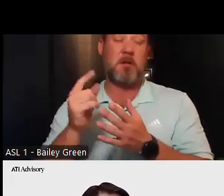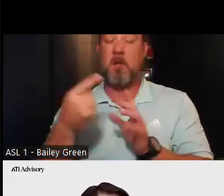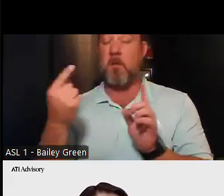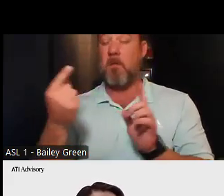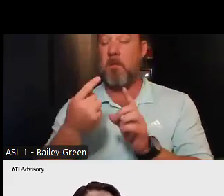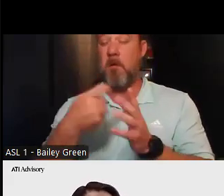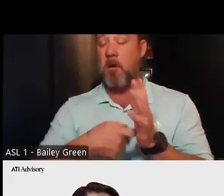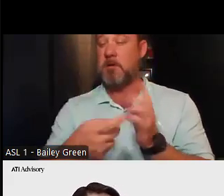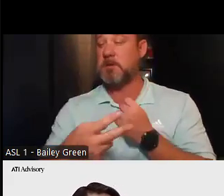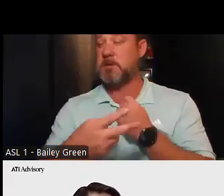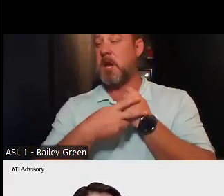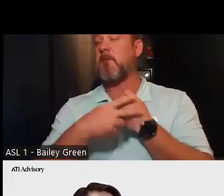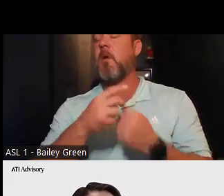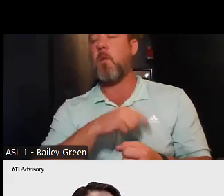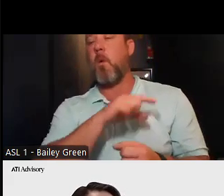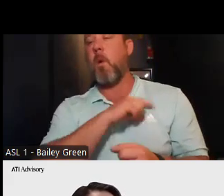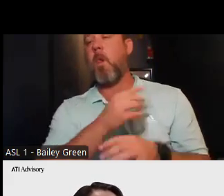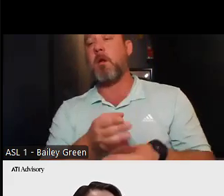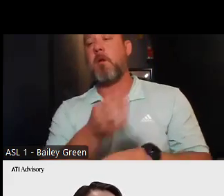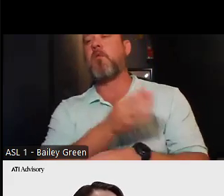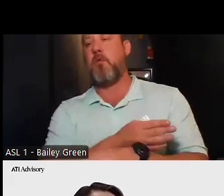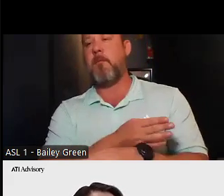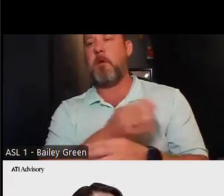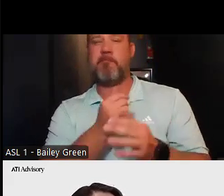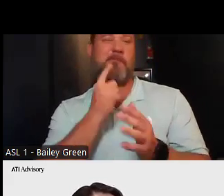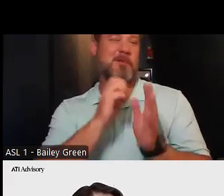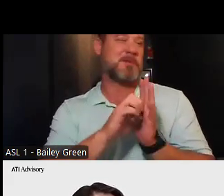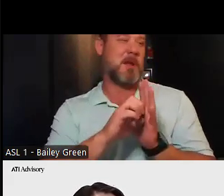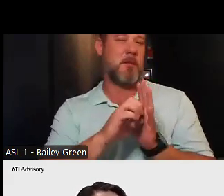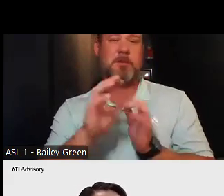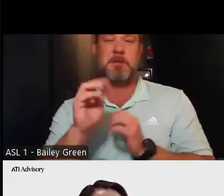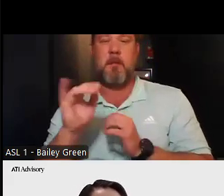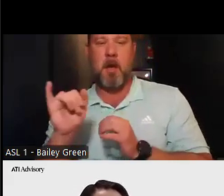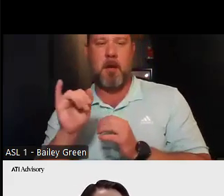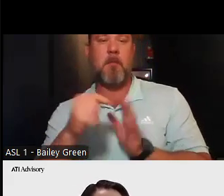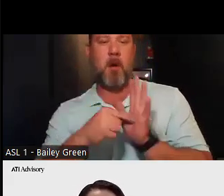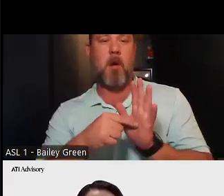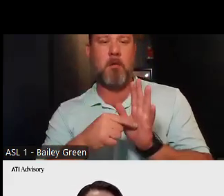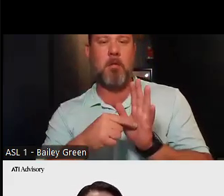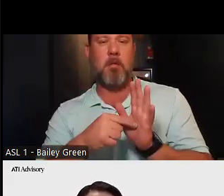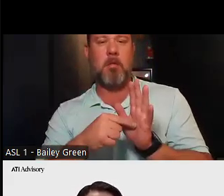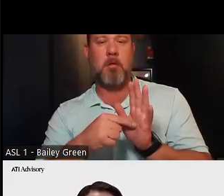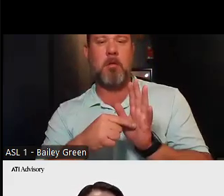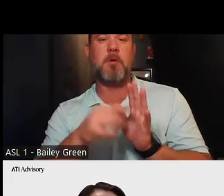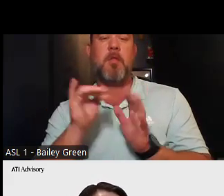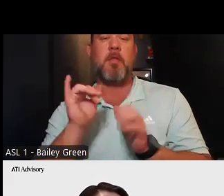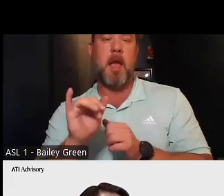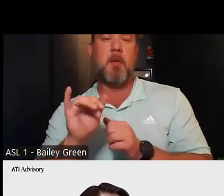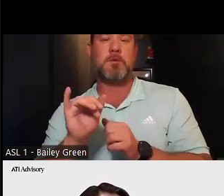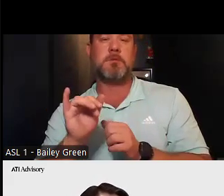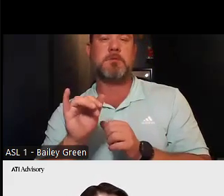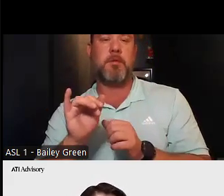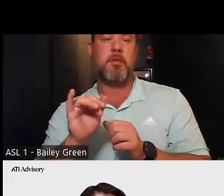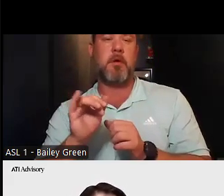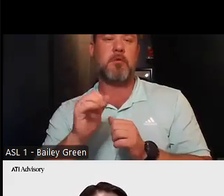cost savings and quality improvement under, for example, a CMMI model. And so that's really the structure that was taken here. And so what I'm going